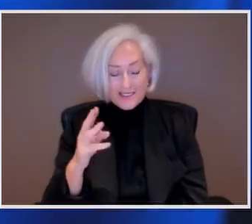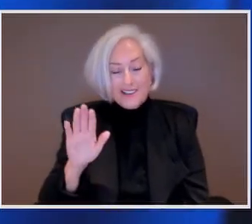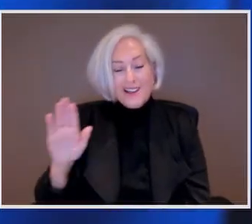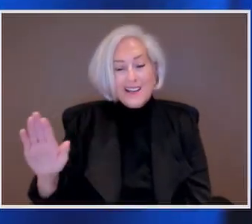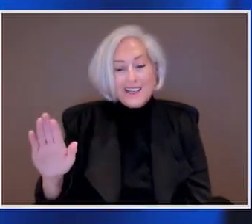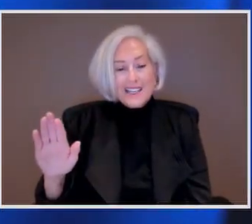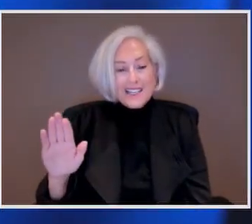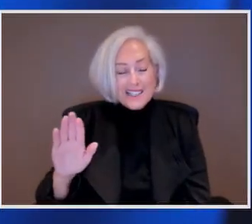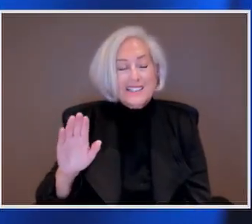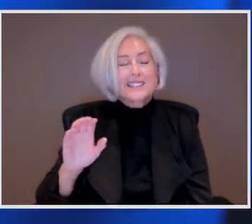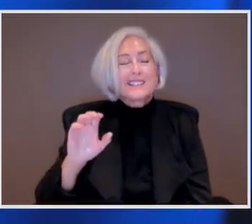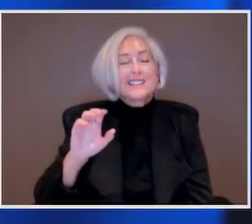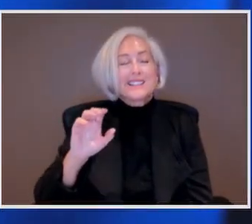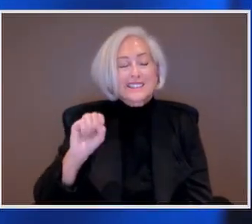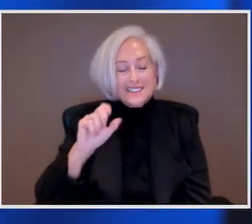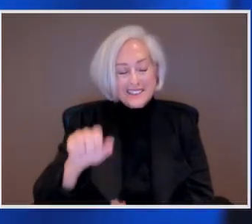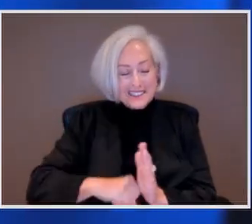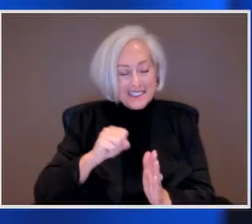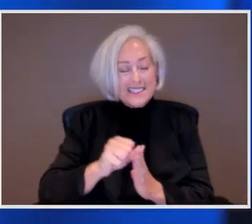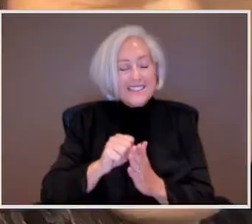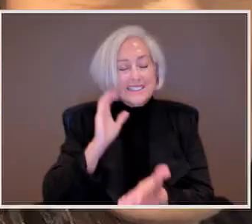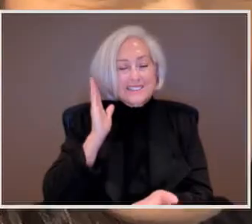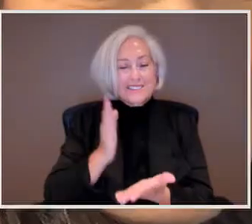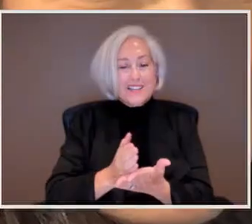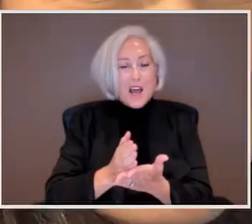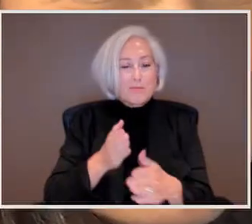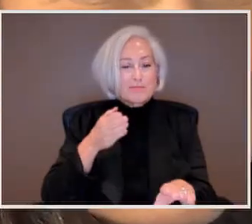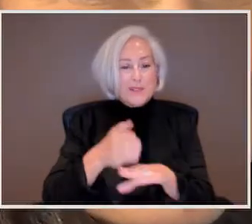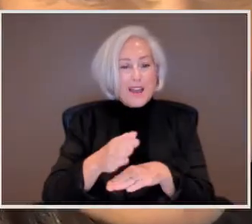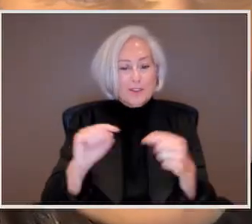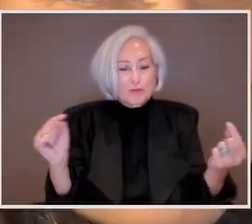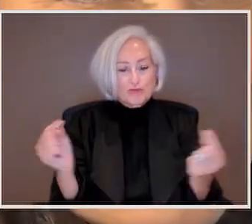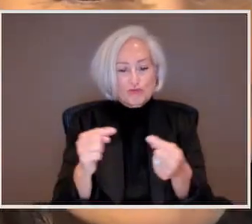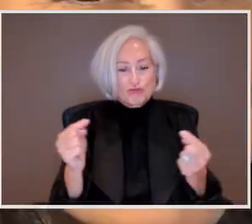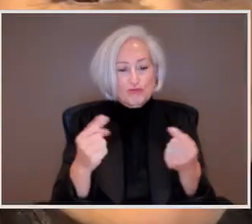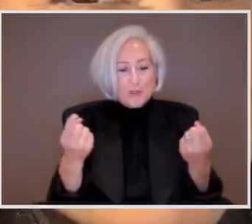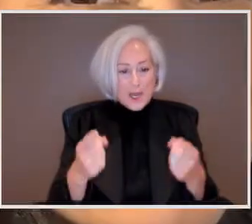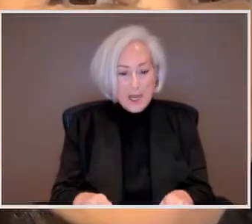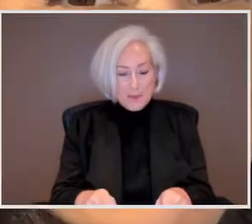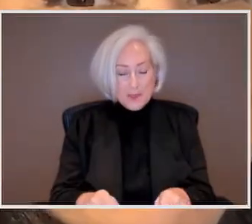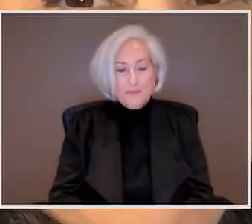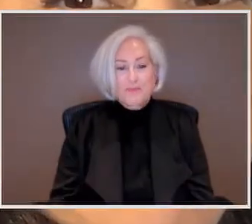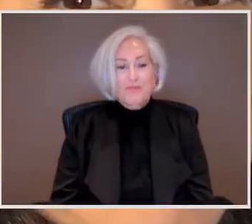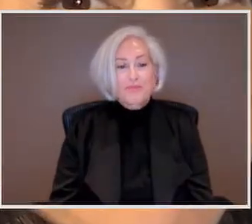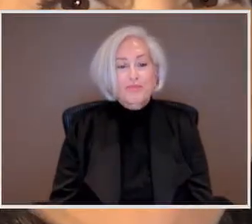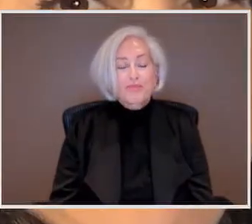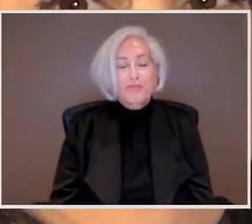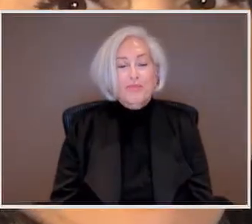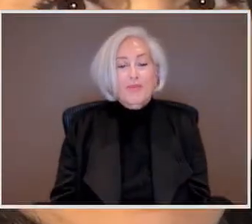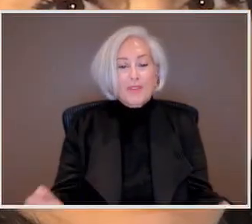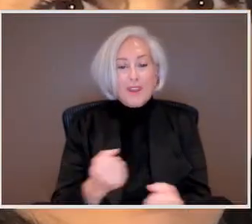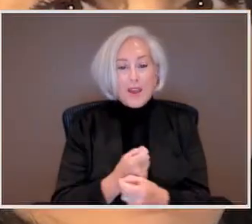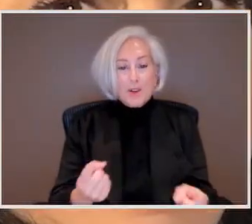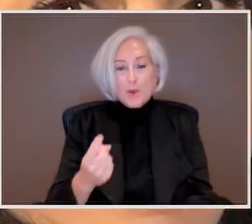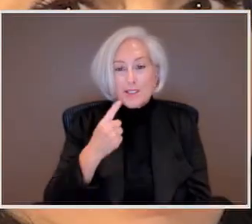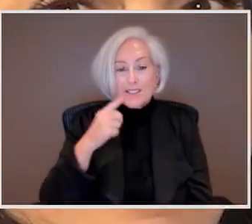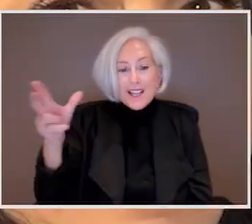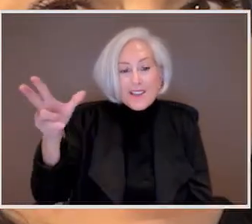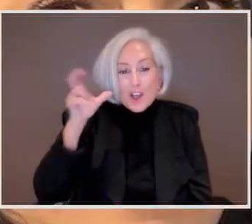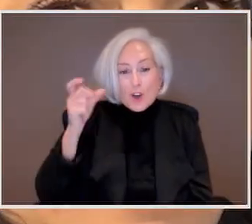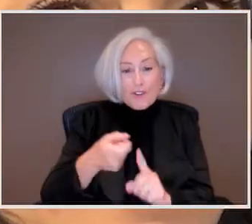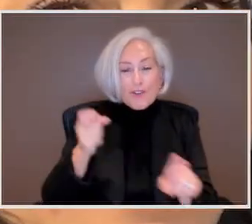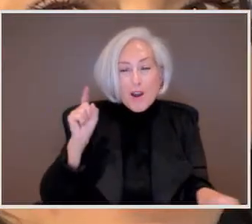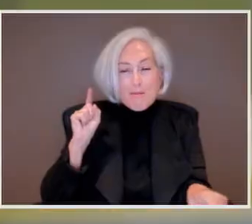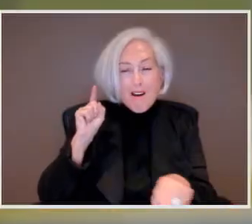is how he found his way back to the field. Everyone said they heard it from about 20, 30 yards away. They said it sounded like a wooden